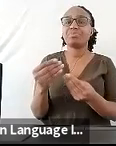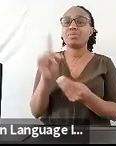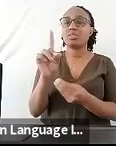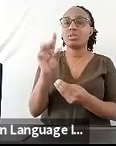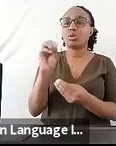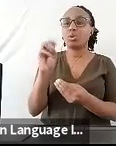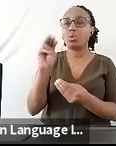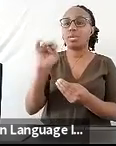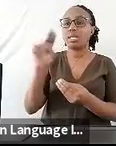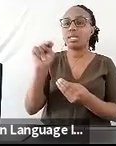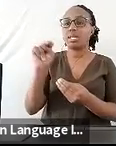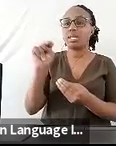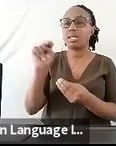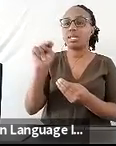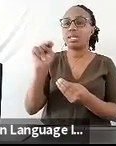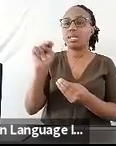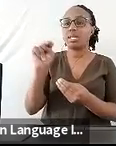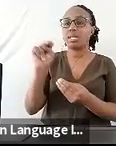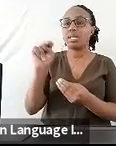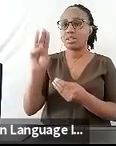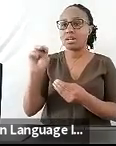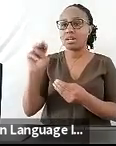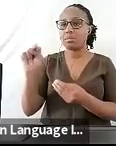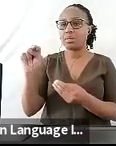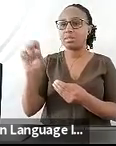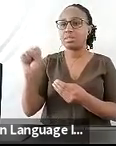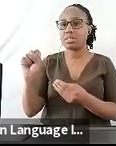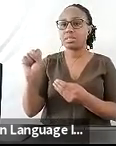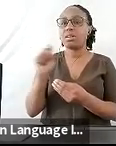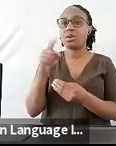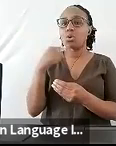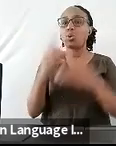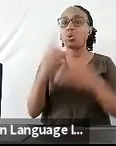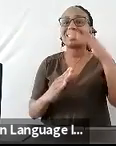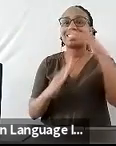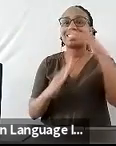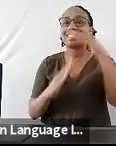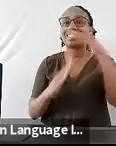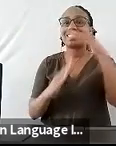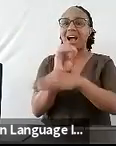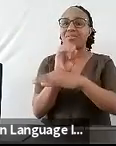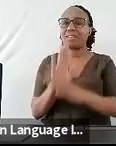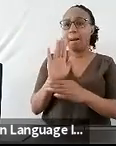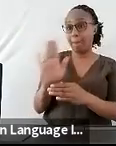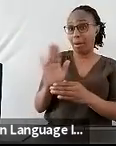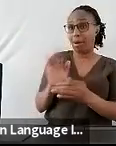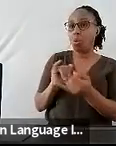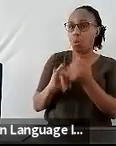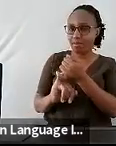Boris Johnson's advisor, senior advisor. His wife is the granddaughter